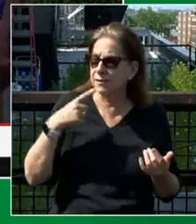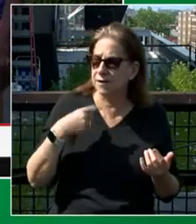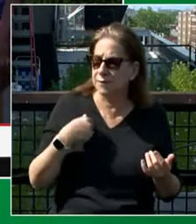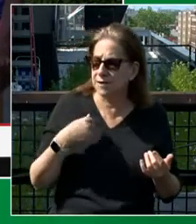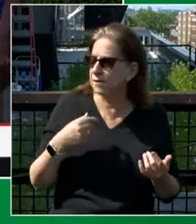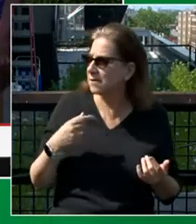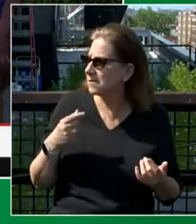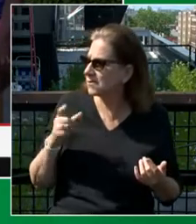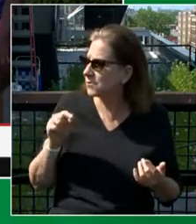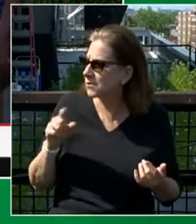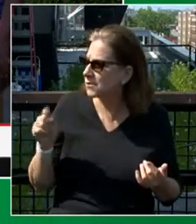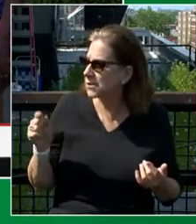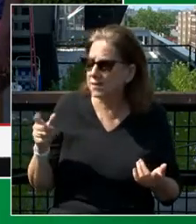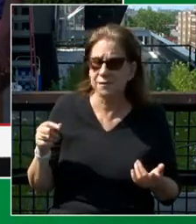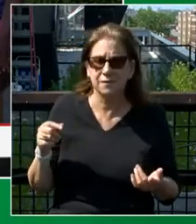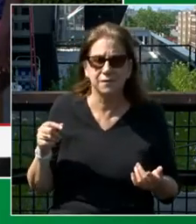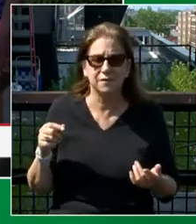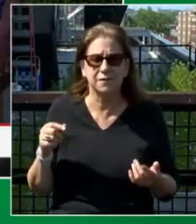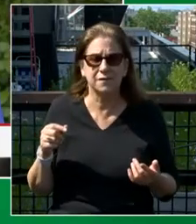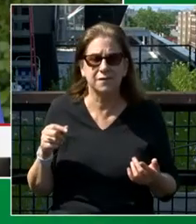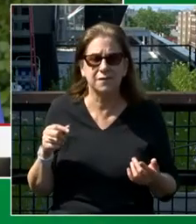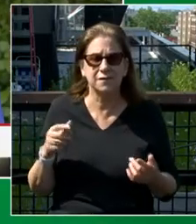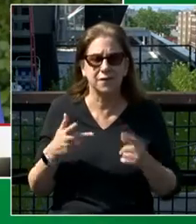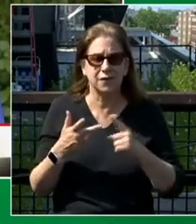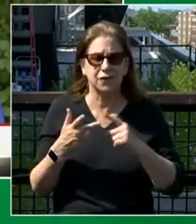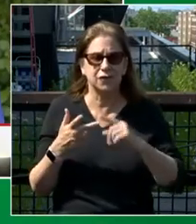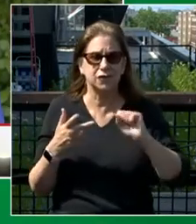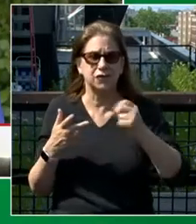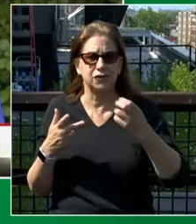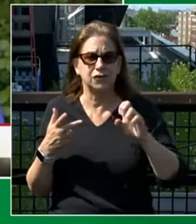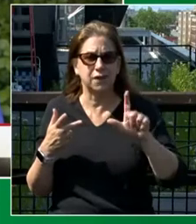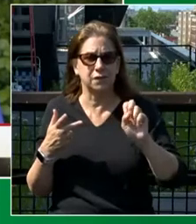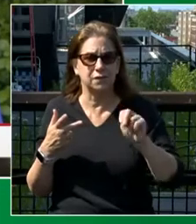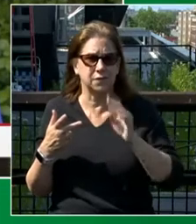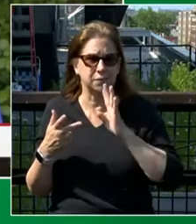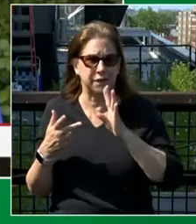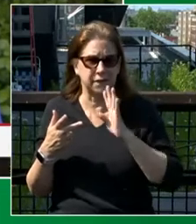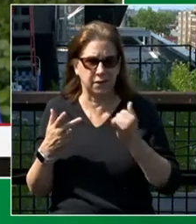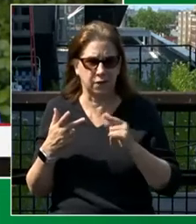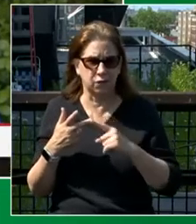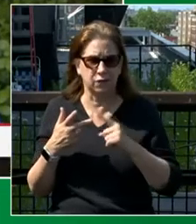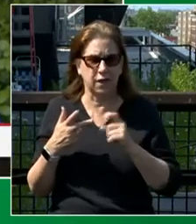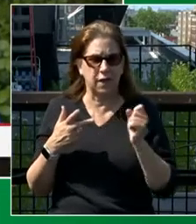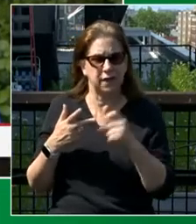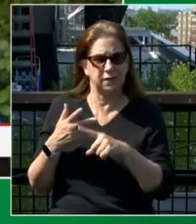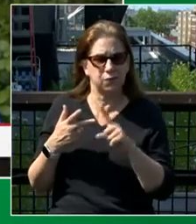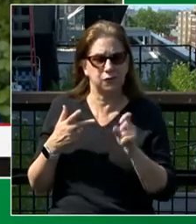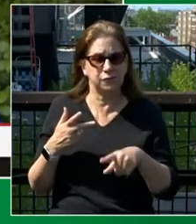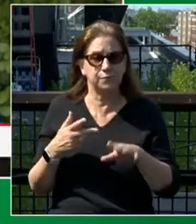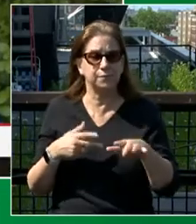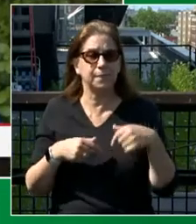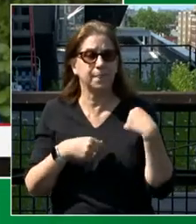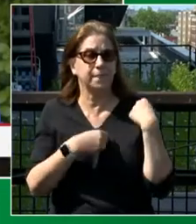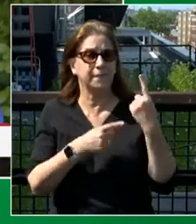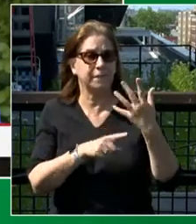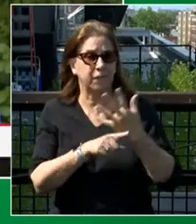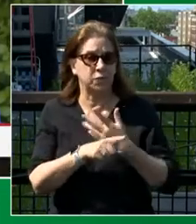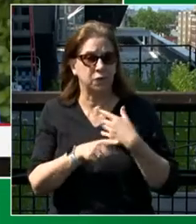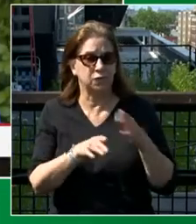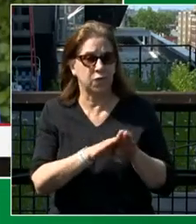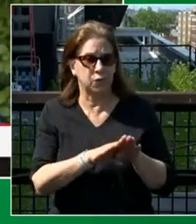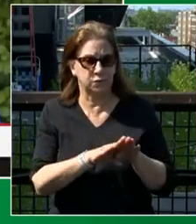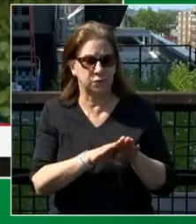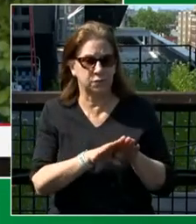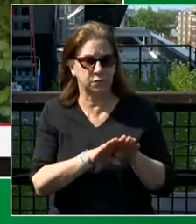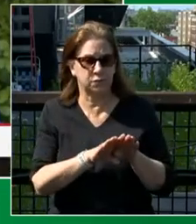2021? Yeah, so we spent 5 months in 2020 closed, shuttered. I think we shut down on April